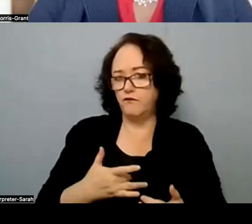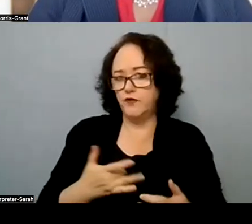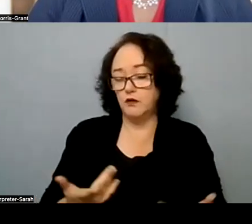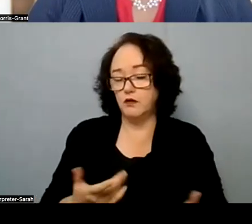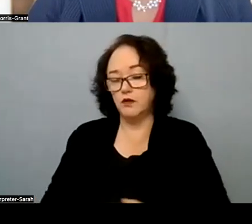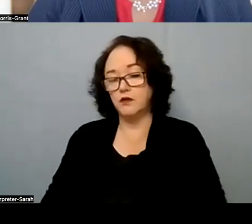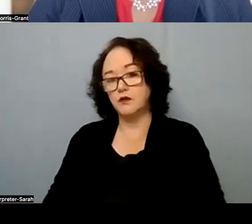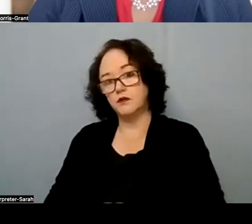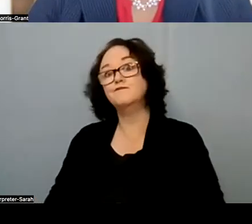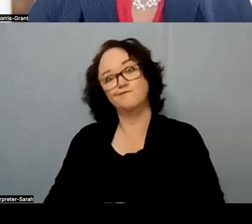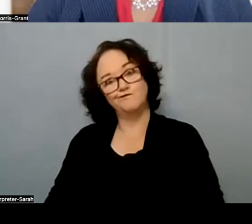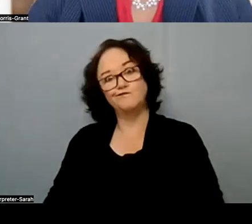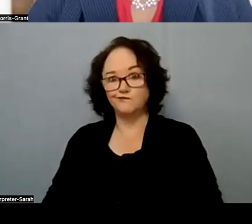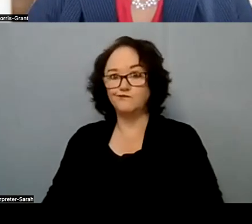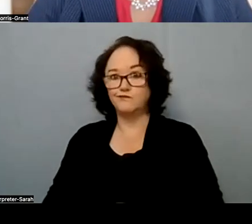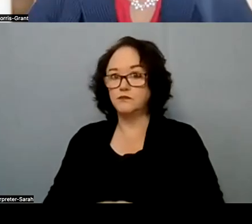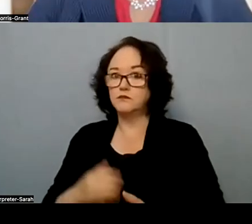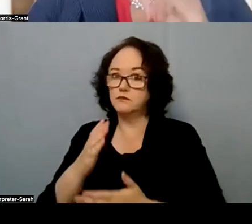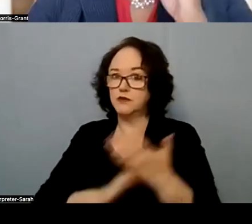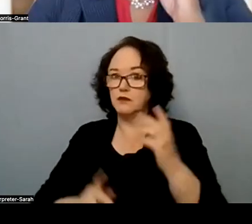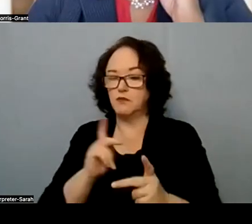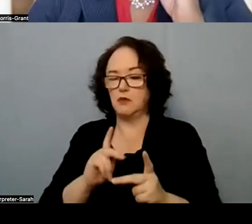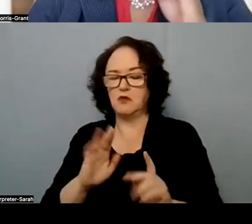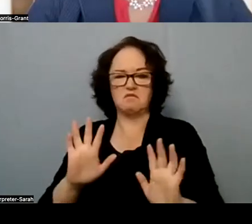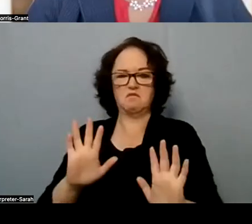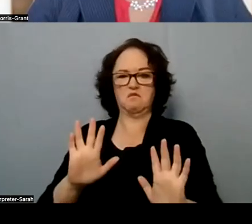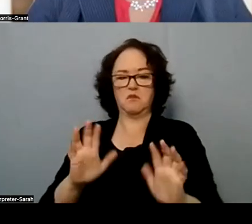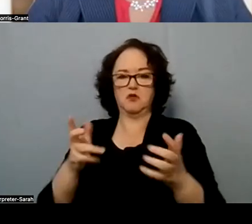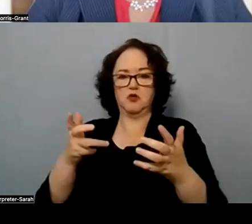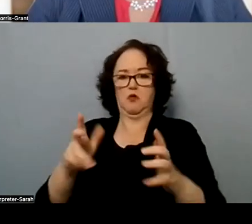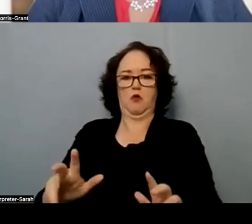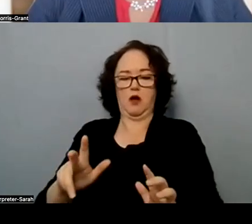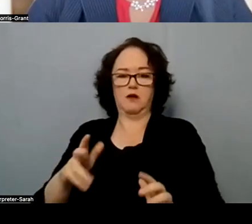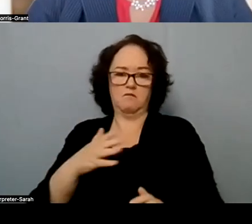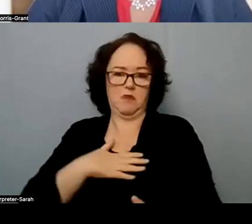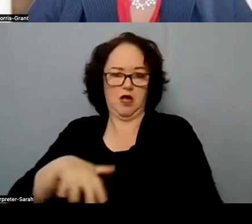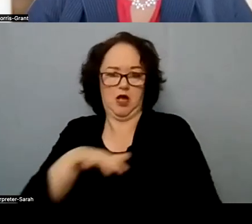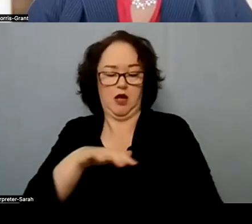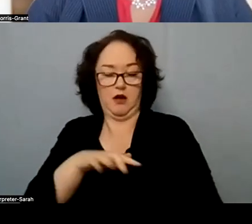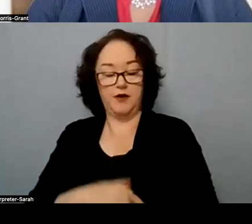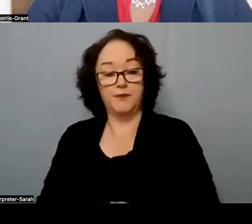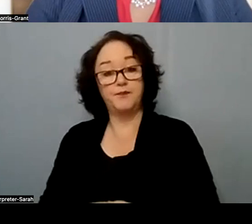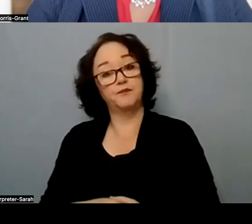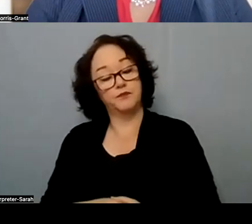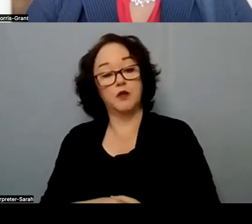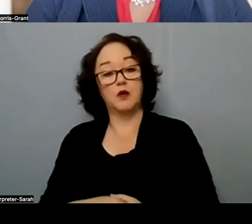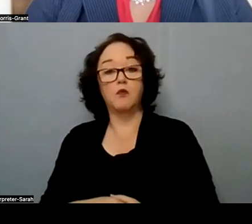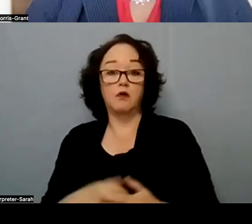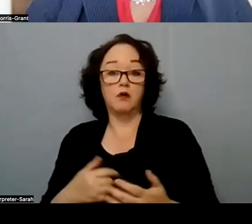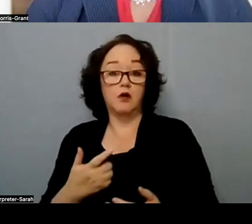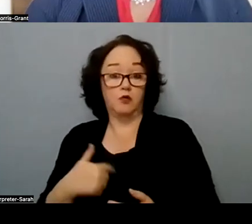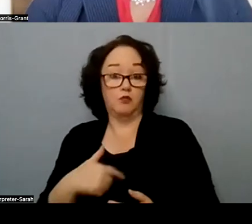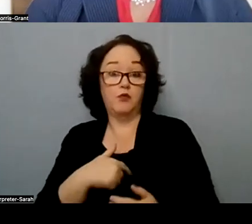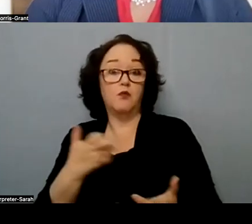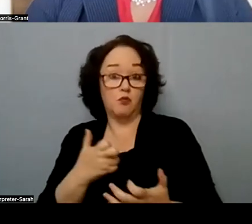So you may have remembered that I shared we had an issue in our hazard development where we wanted to build tax credit